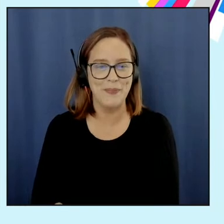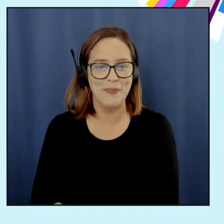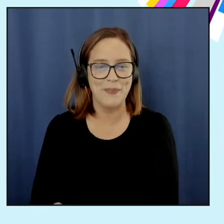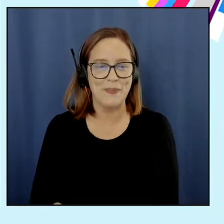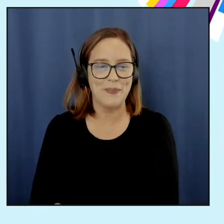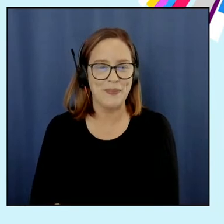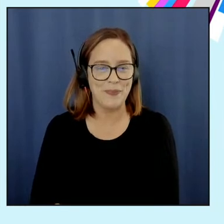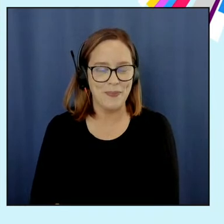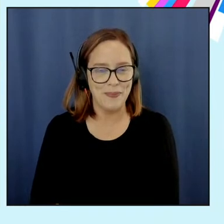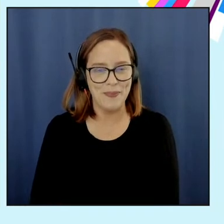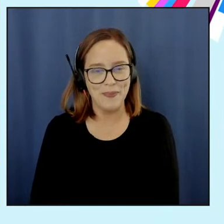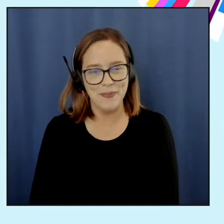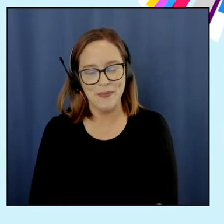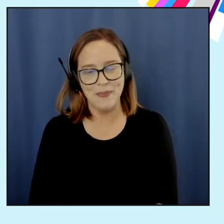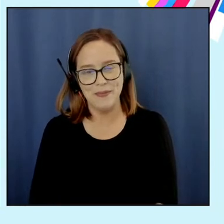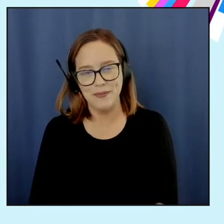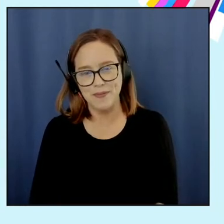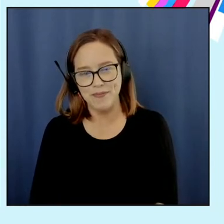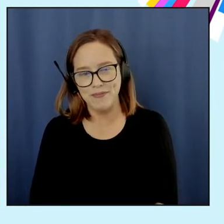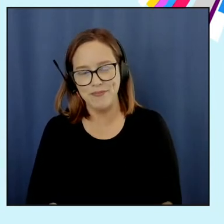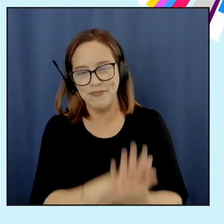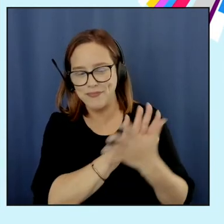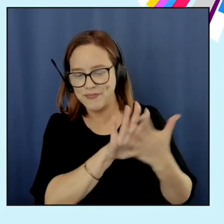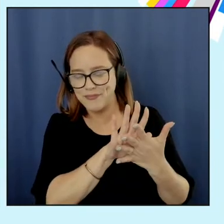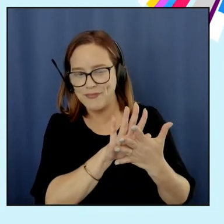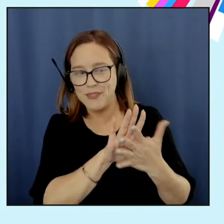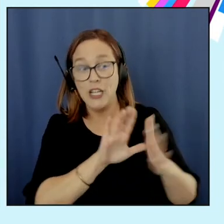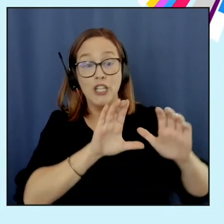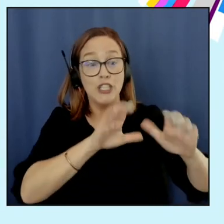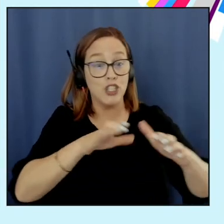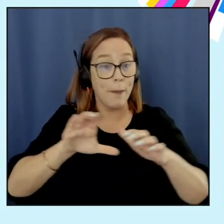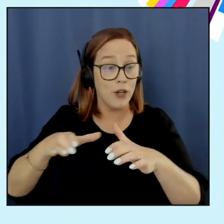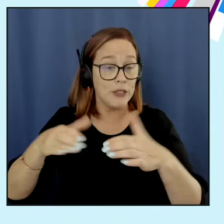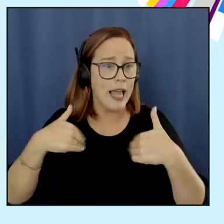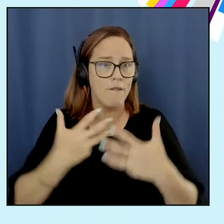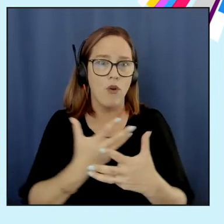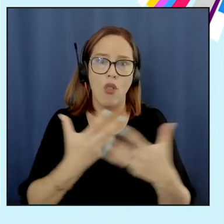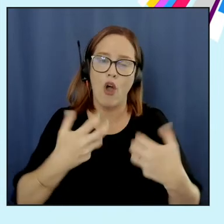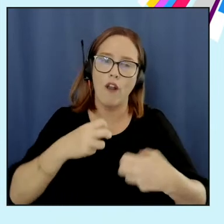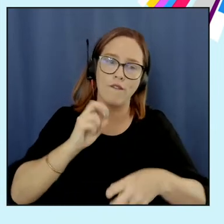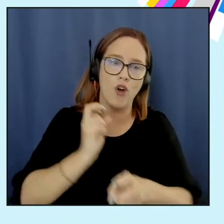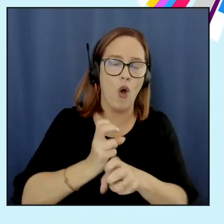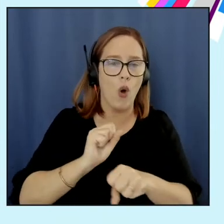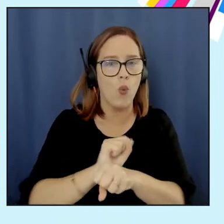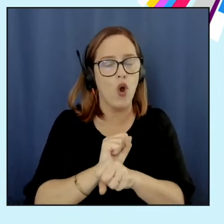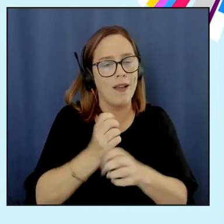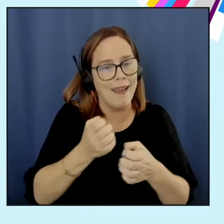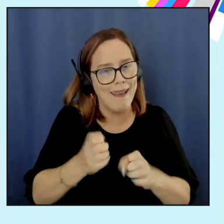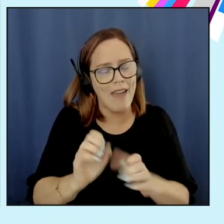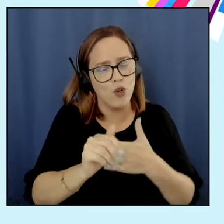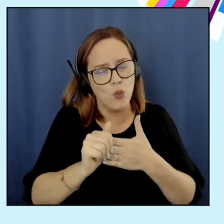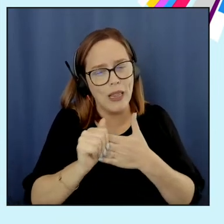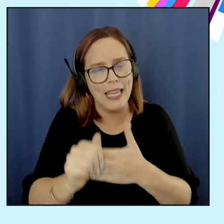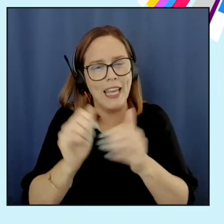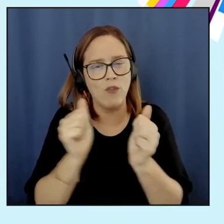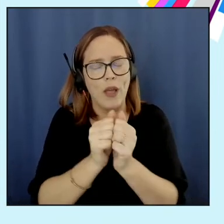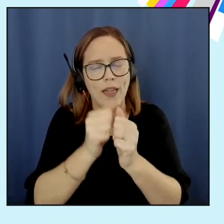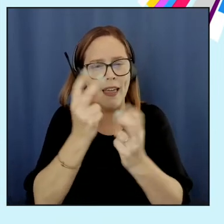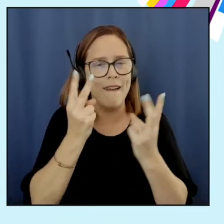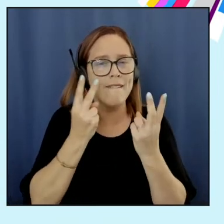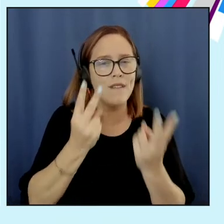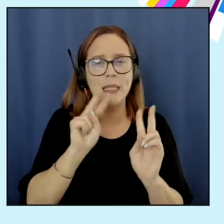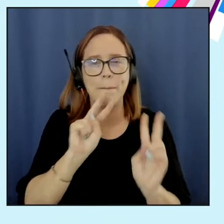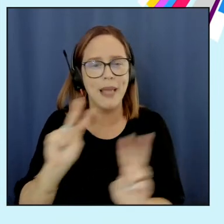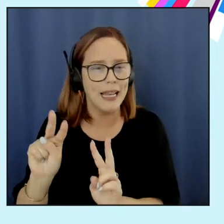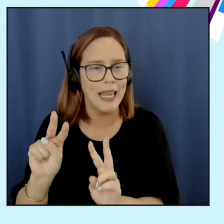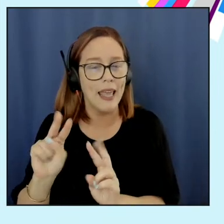India chapter's culmination of so much hard work and effort to lead with visibility, allyship, and